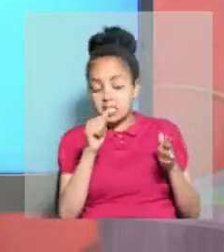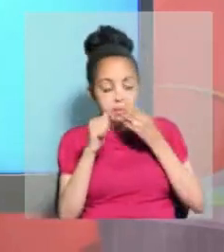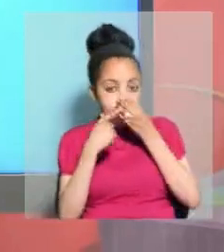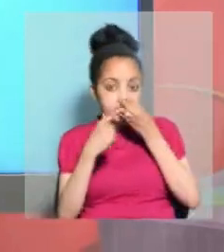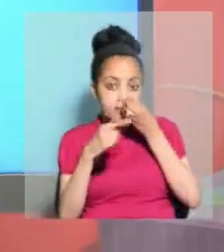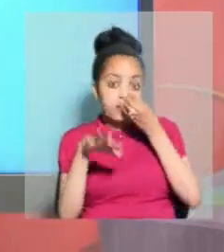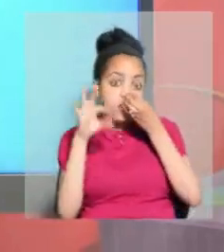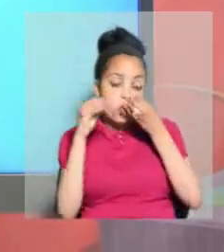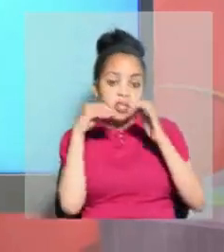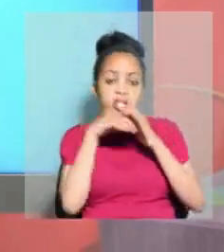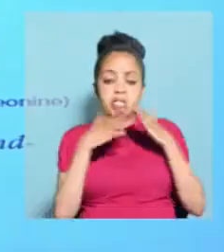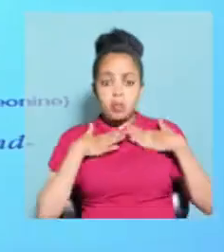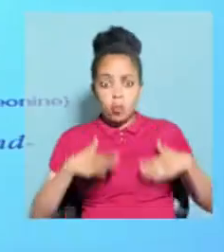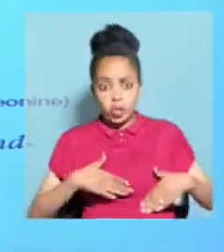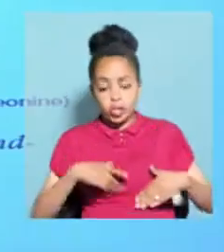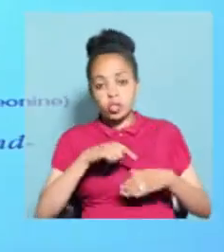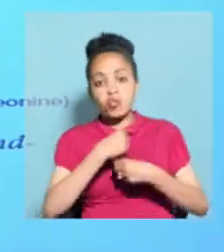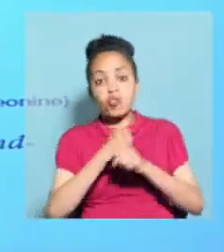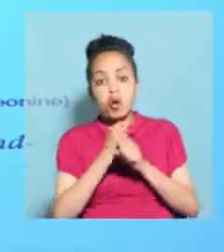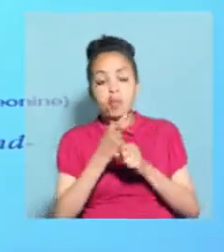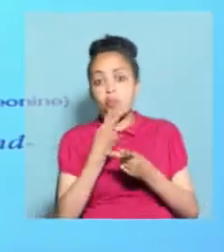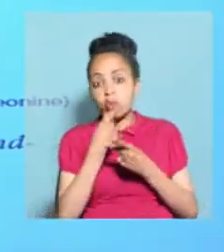come together to form a protein, which is